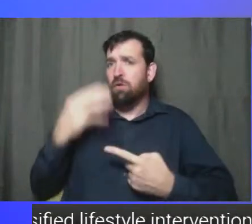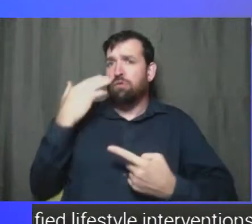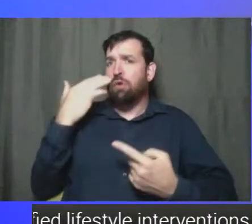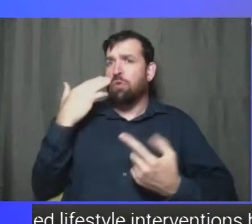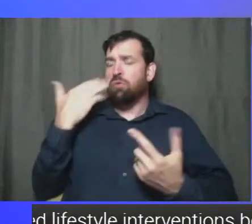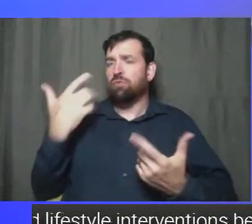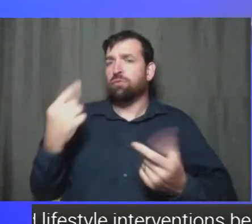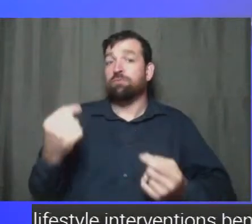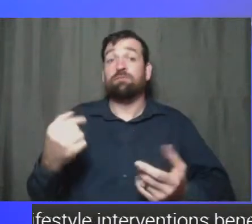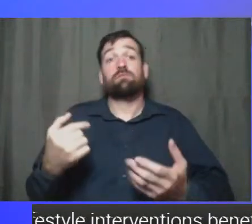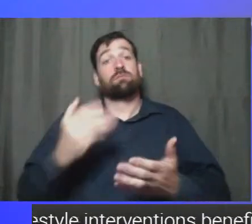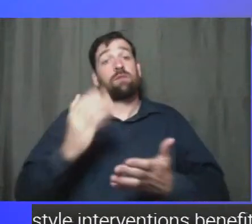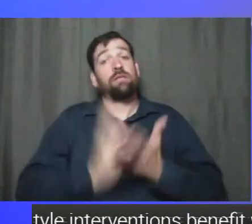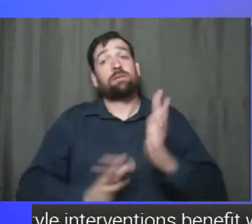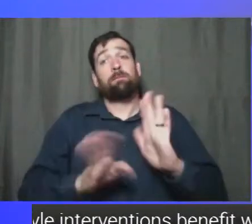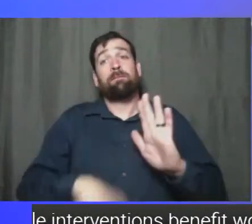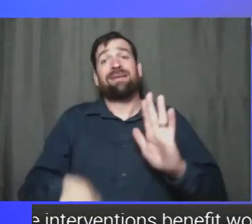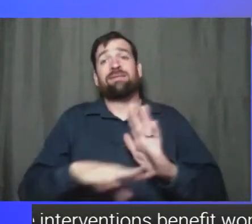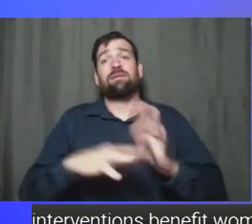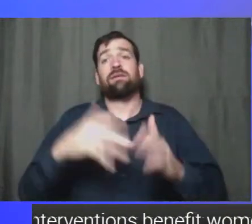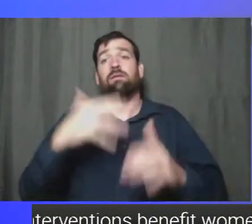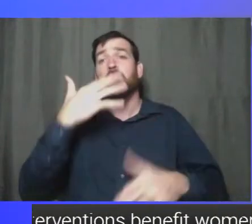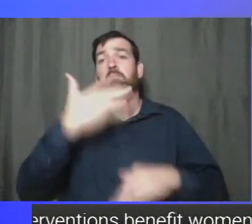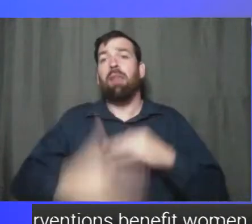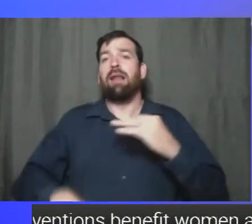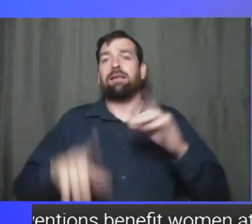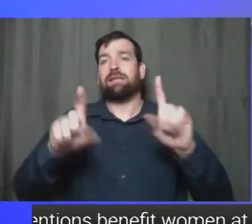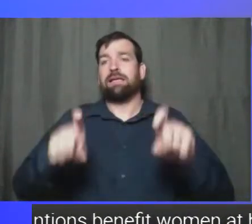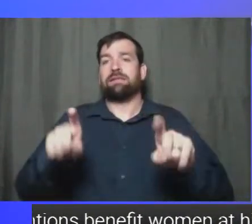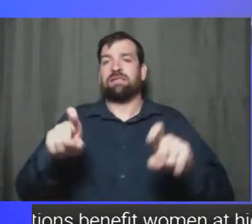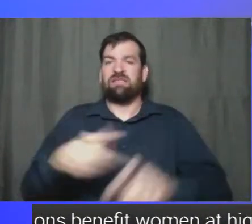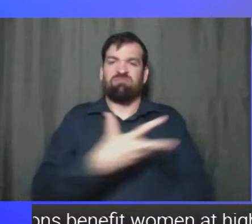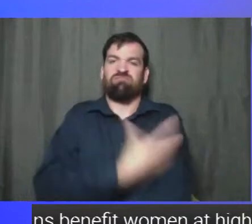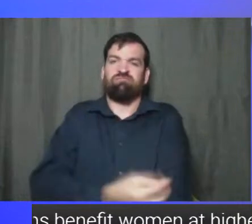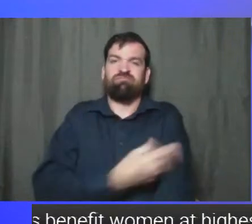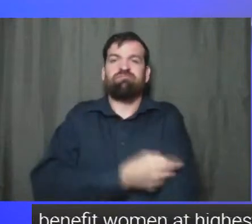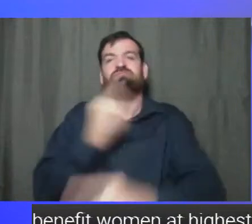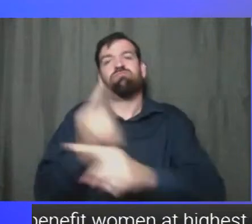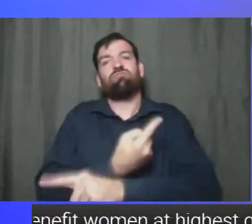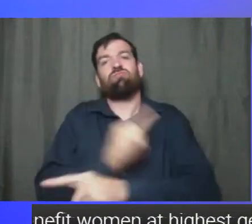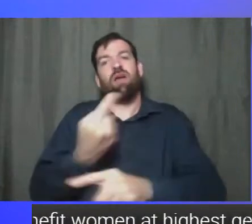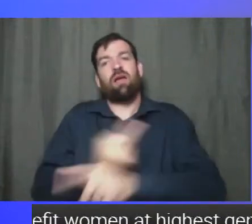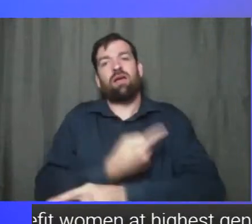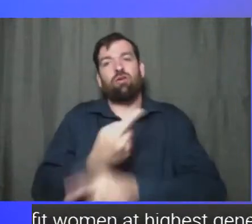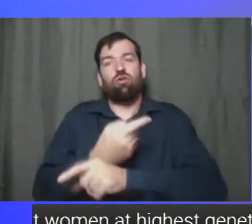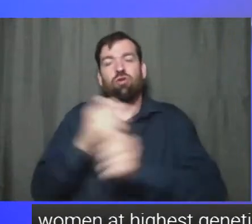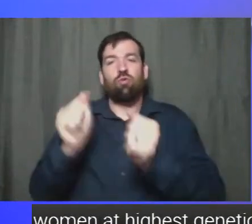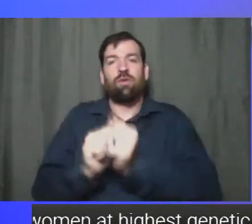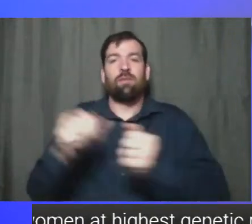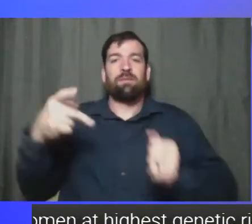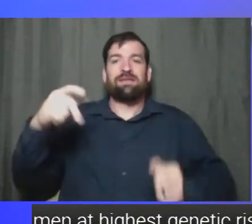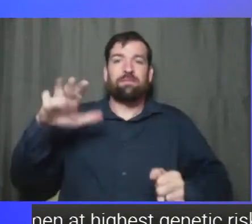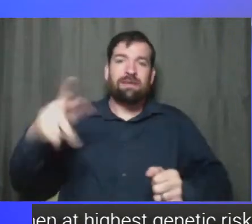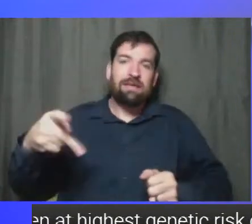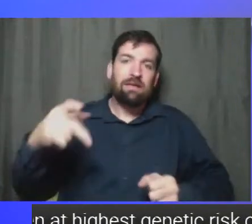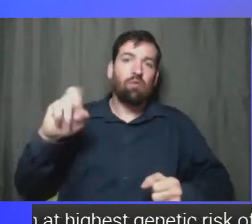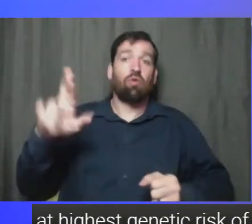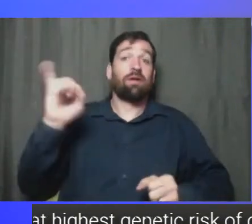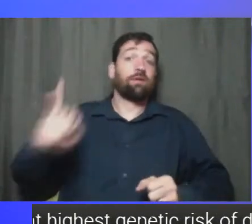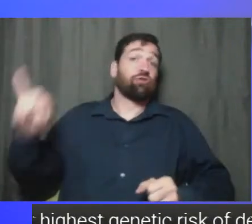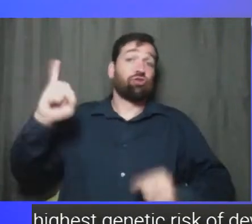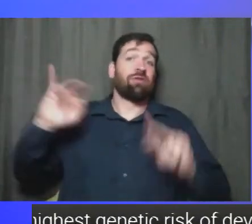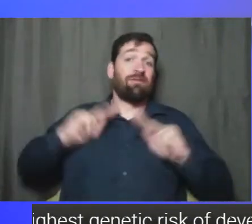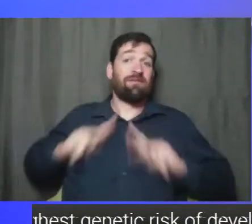is there's some very basic blood tests that are drawn as anytime you get kind of routine blood work with your primary care physician or an insurance physical, commonly known as